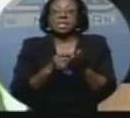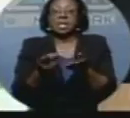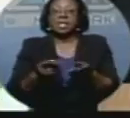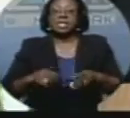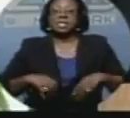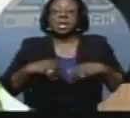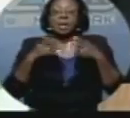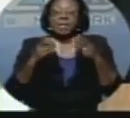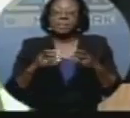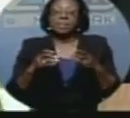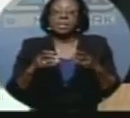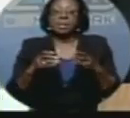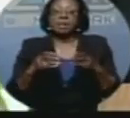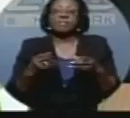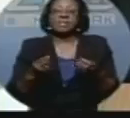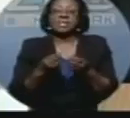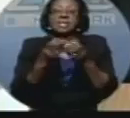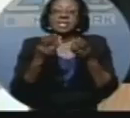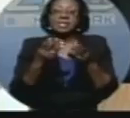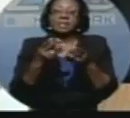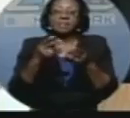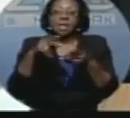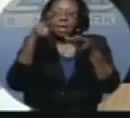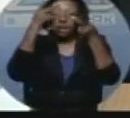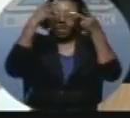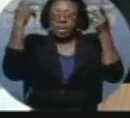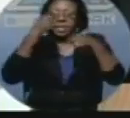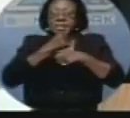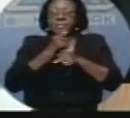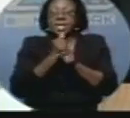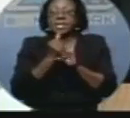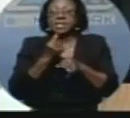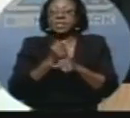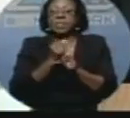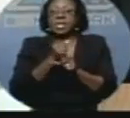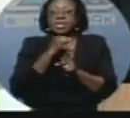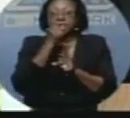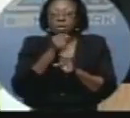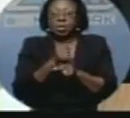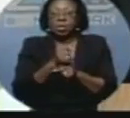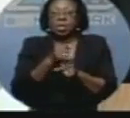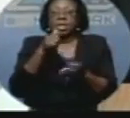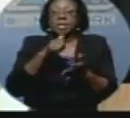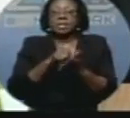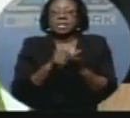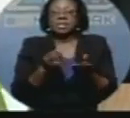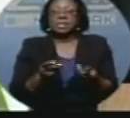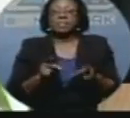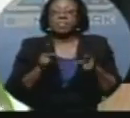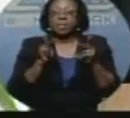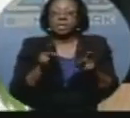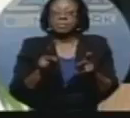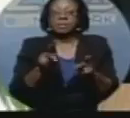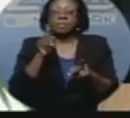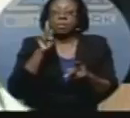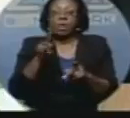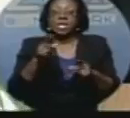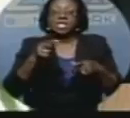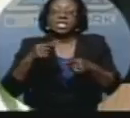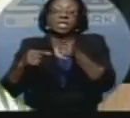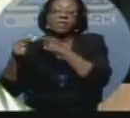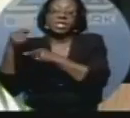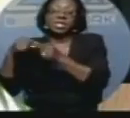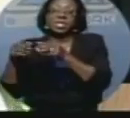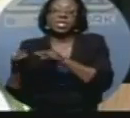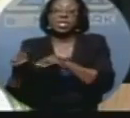of successive policymakers to ensuring social mobility, that it is possible within one generation to